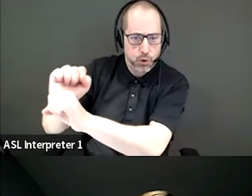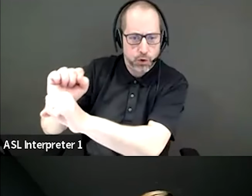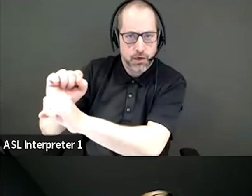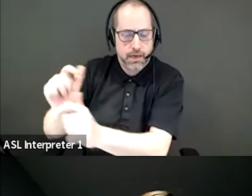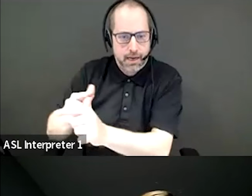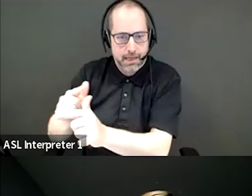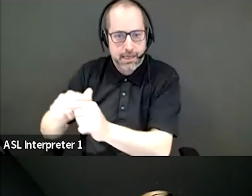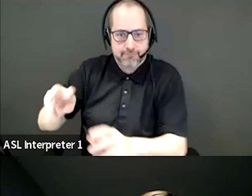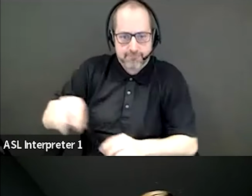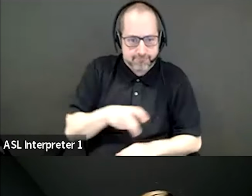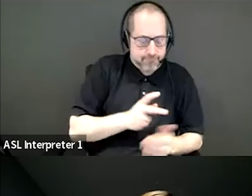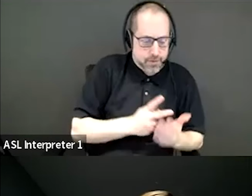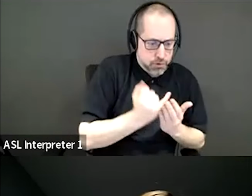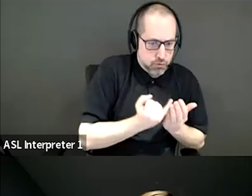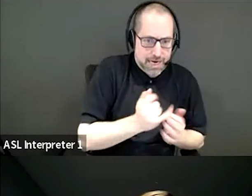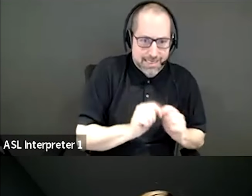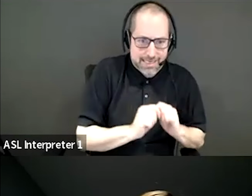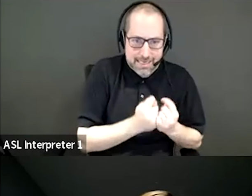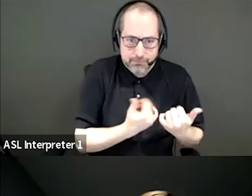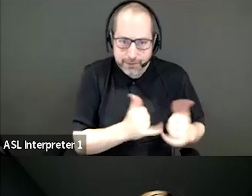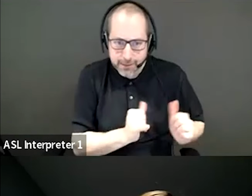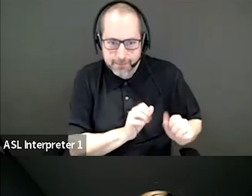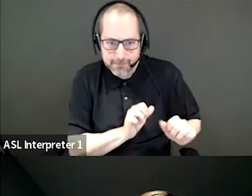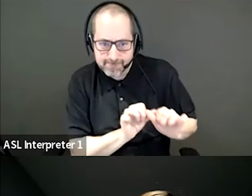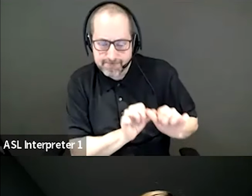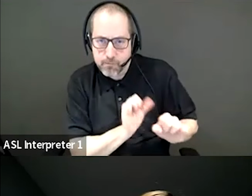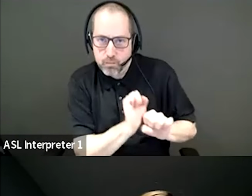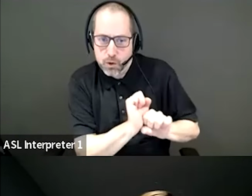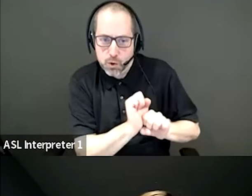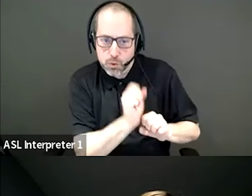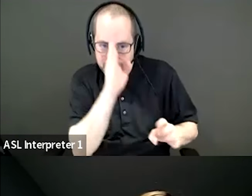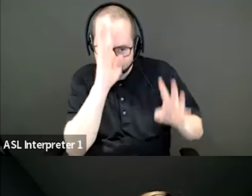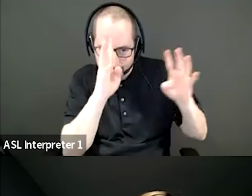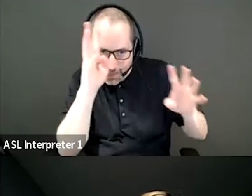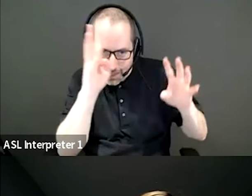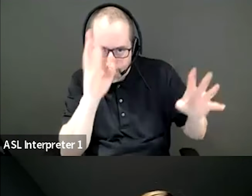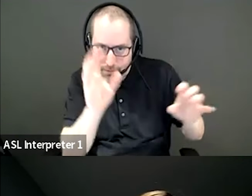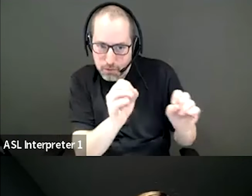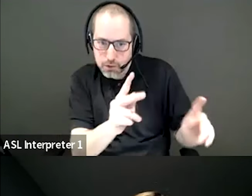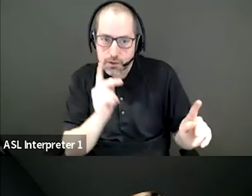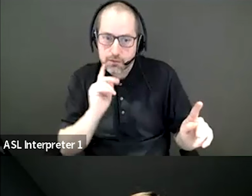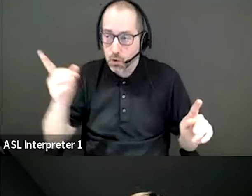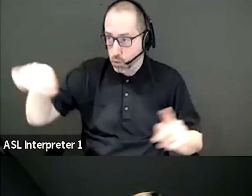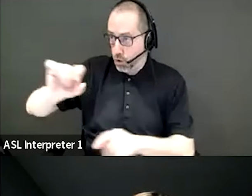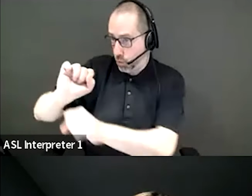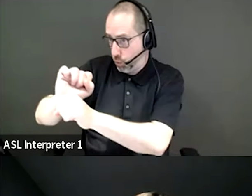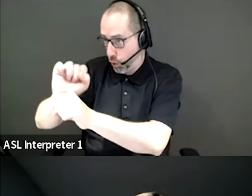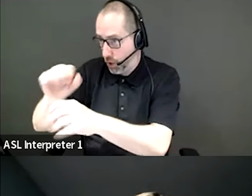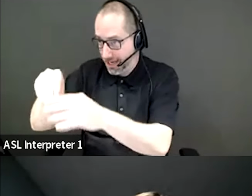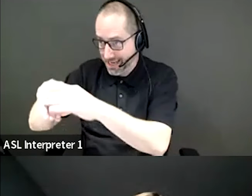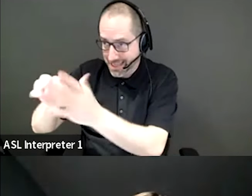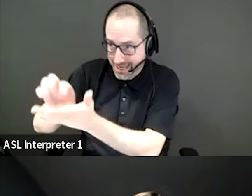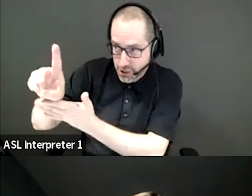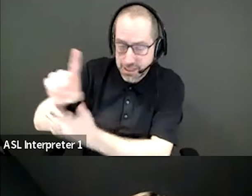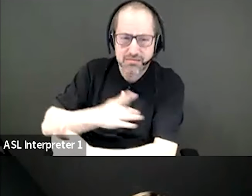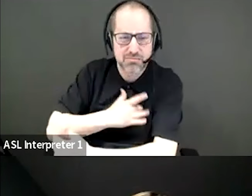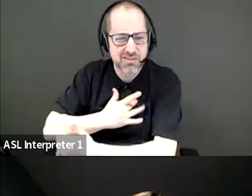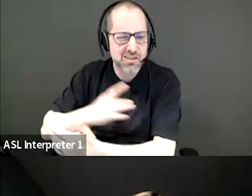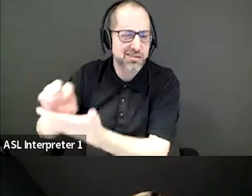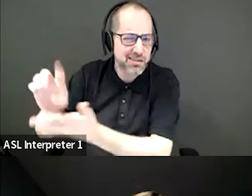the CARCHDAC team developed some opportunities for those working within education, prevention education,